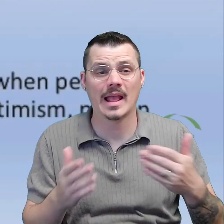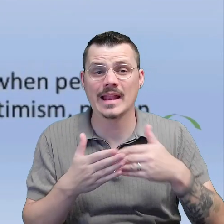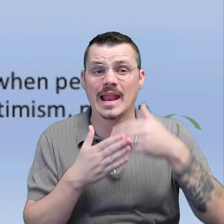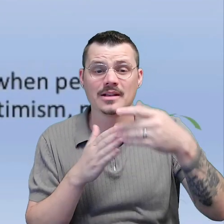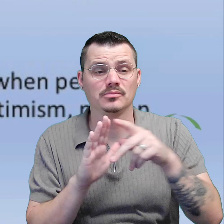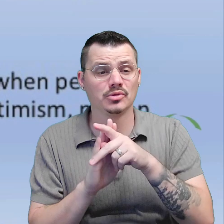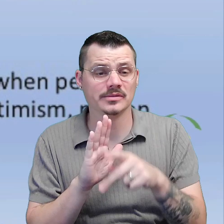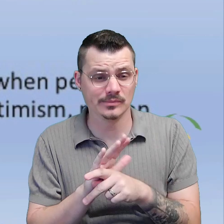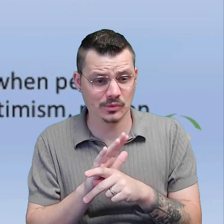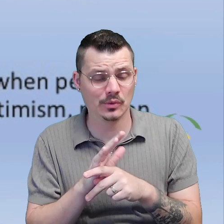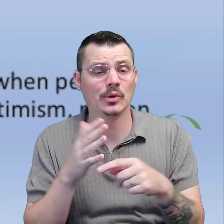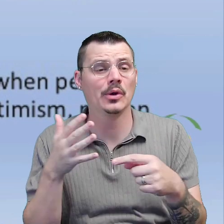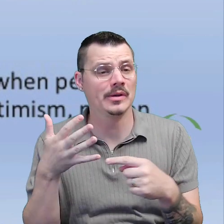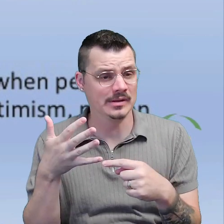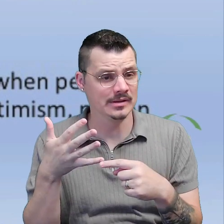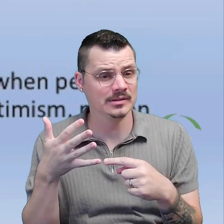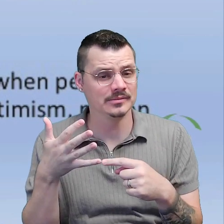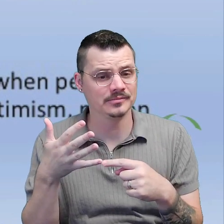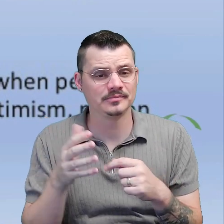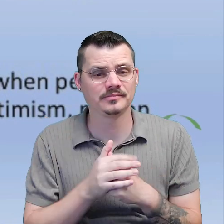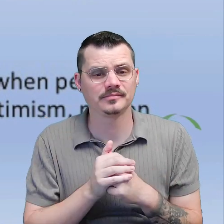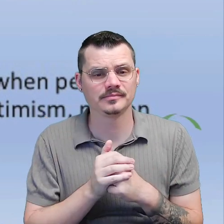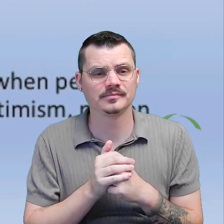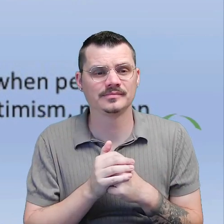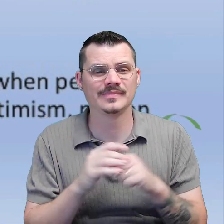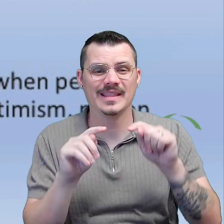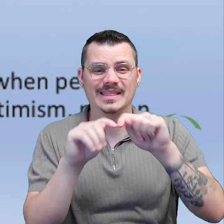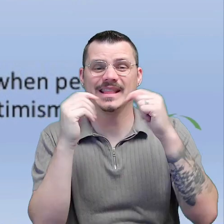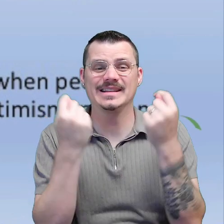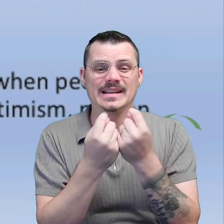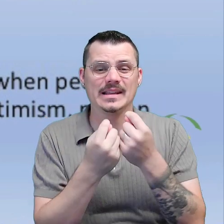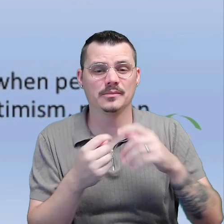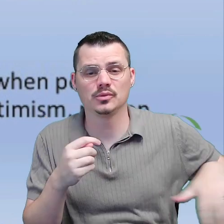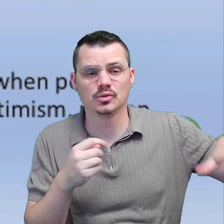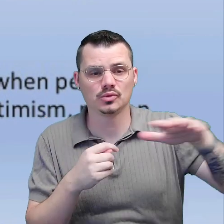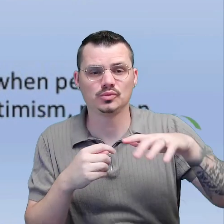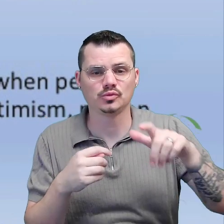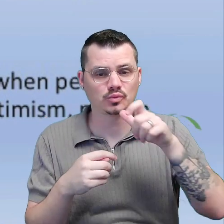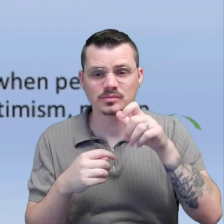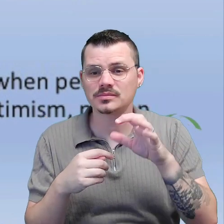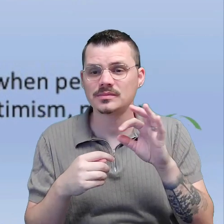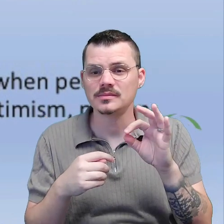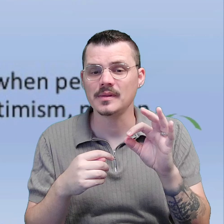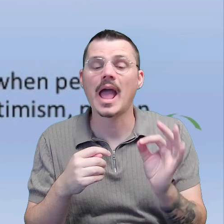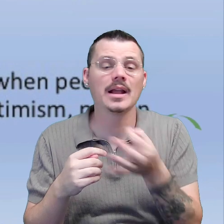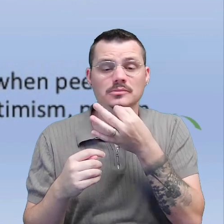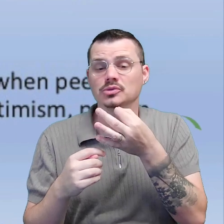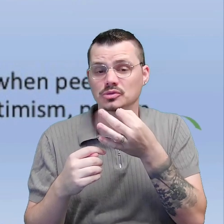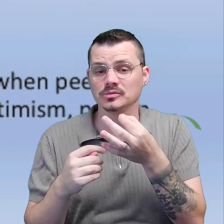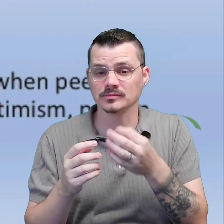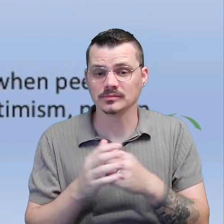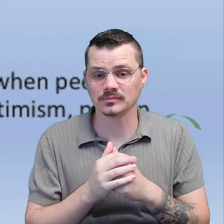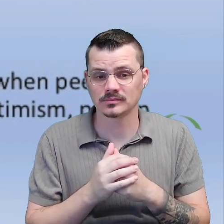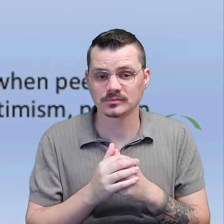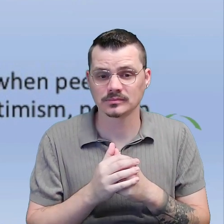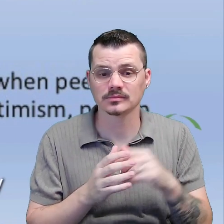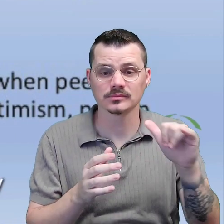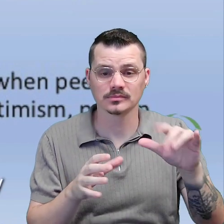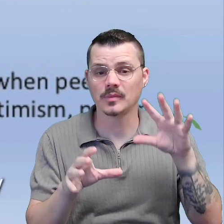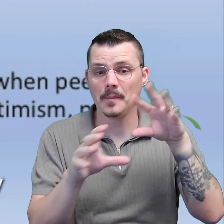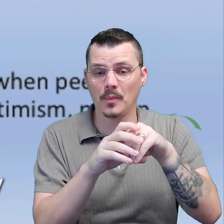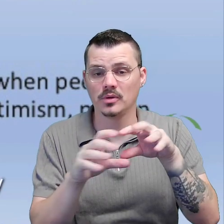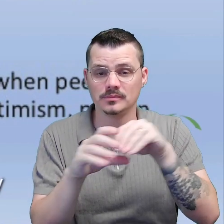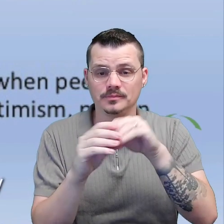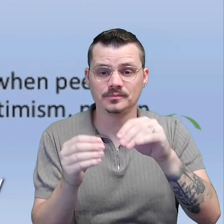The next principle is that the team of expertise